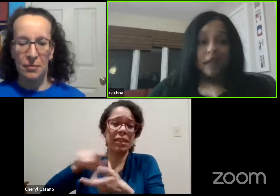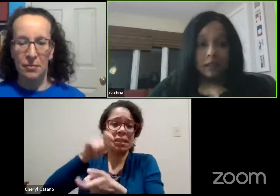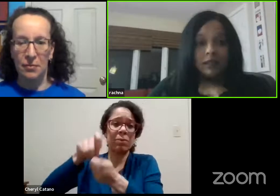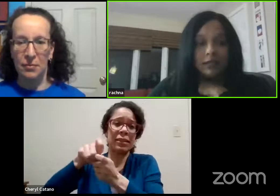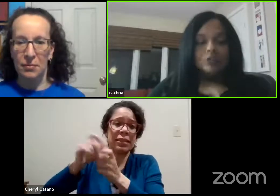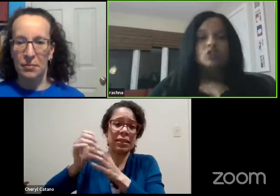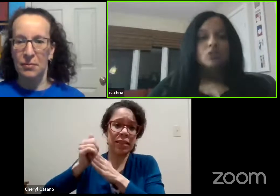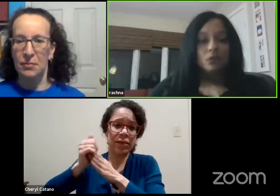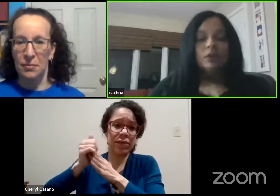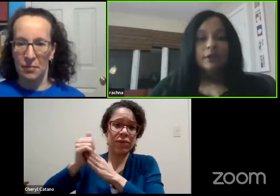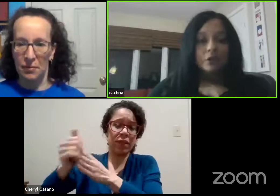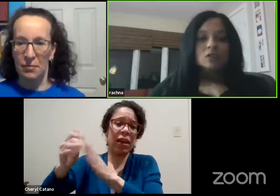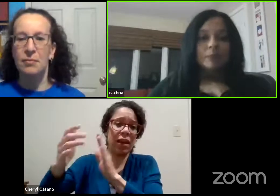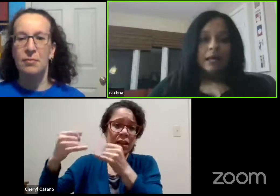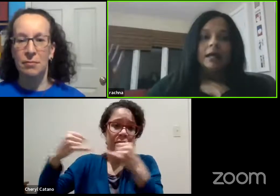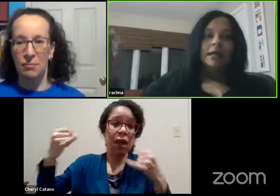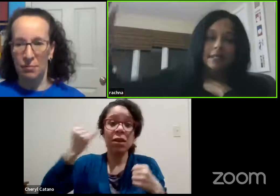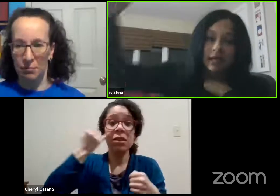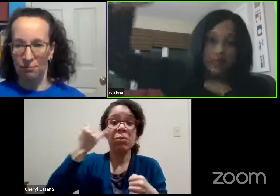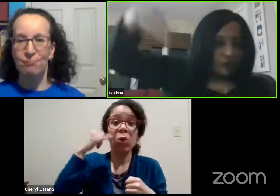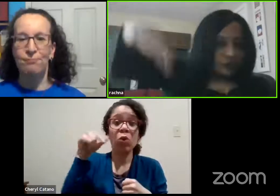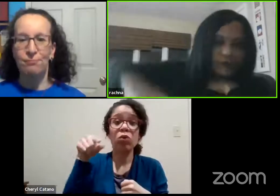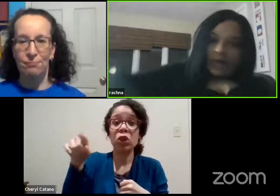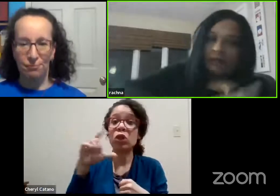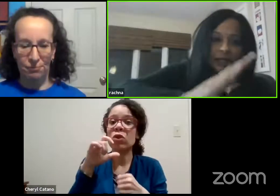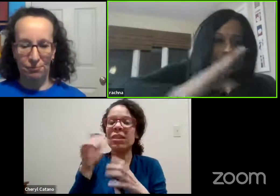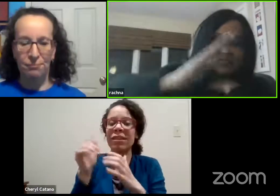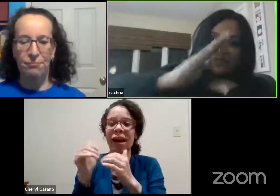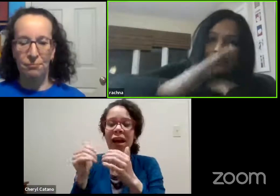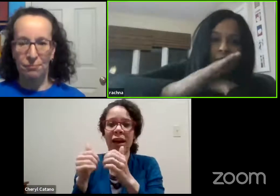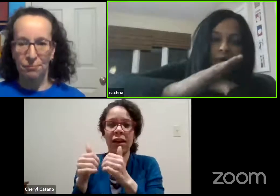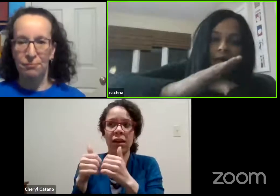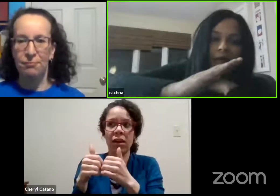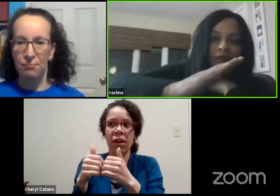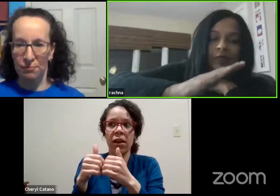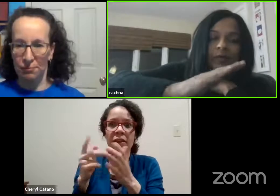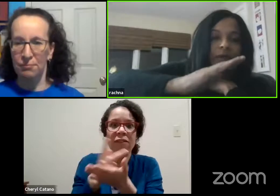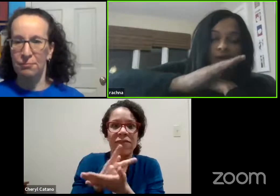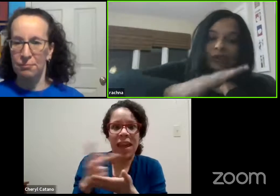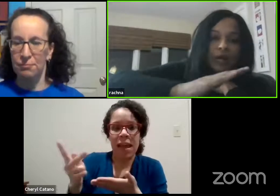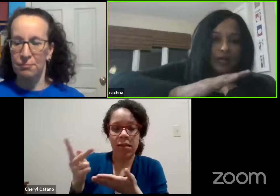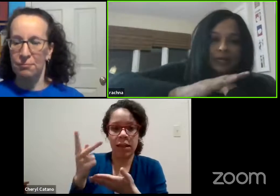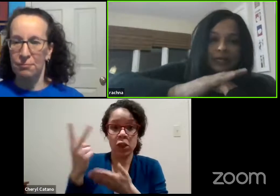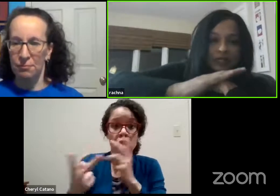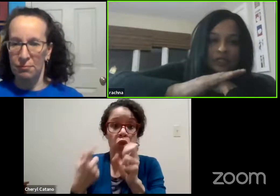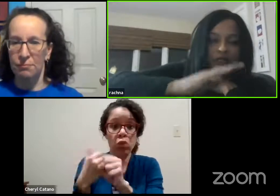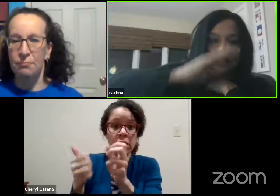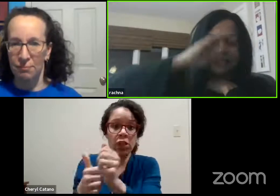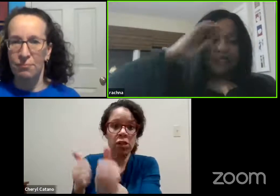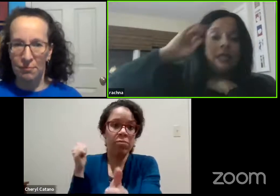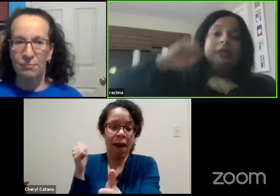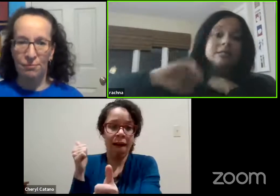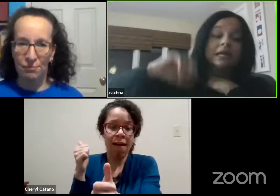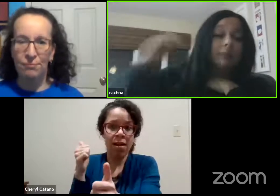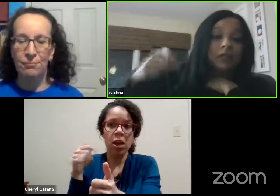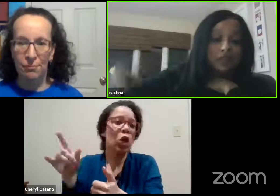not failing two years behind, if your valley isn't low enough, then you're not going to get services. Does that mean your